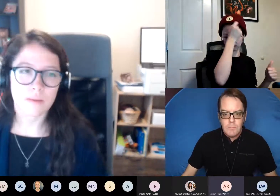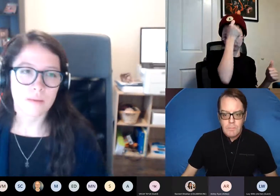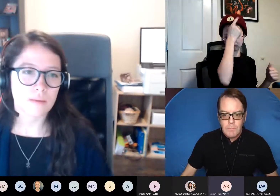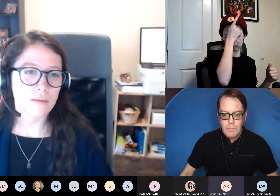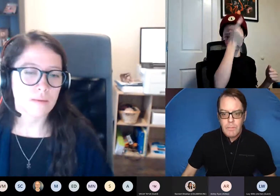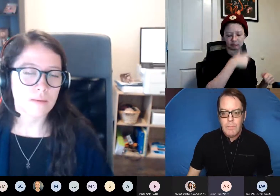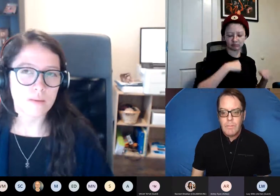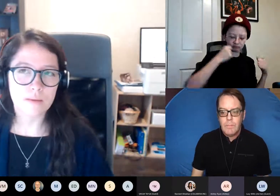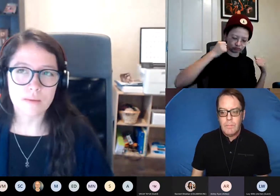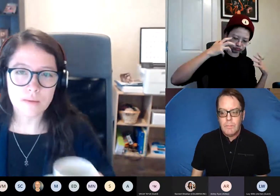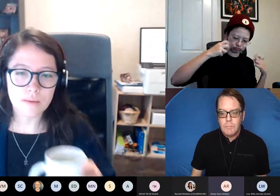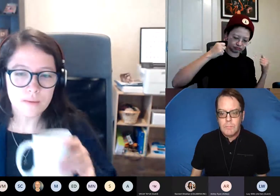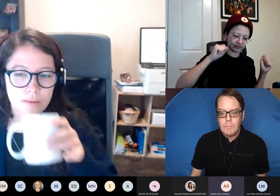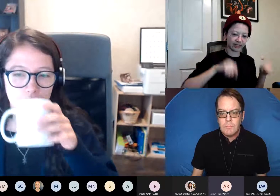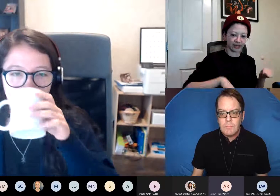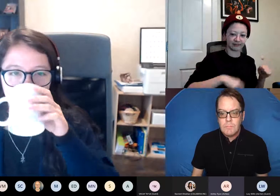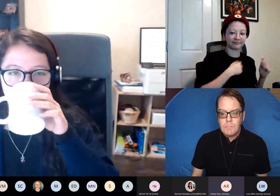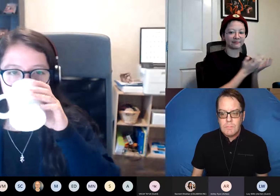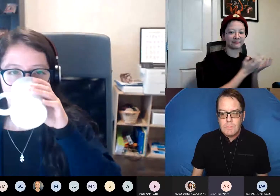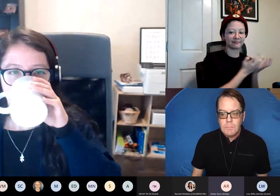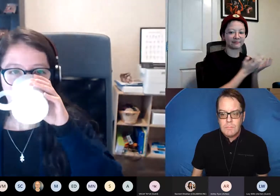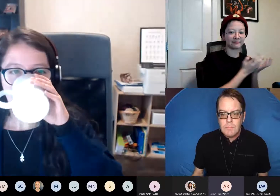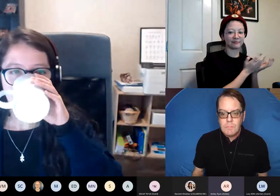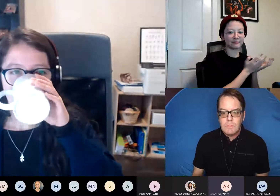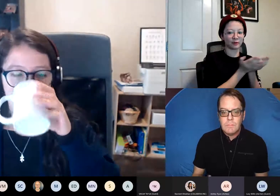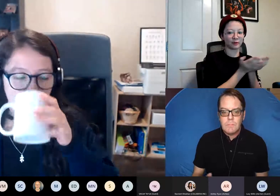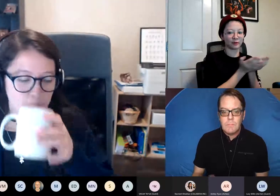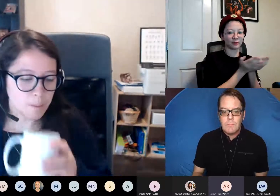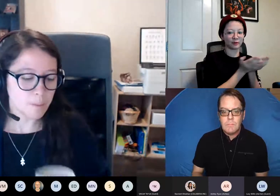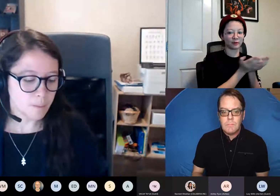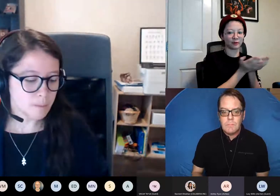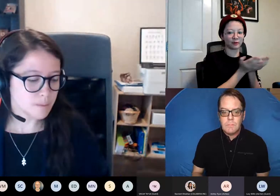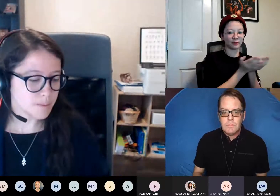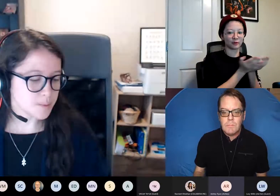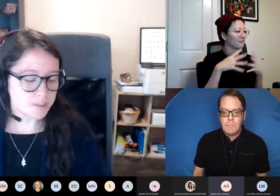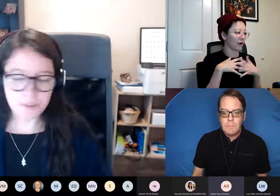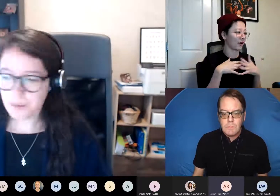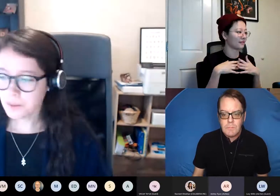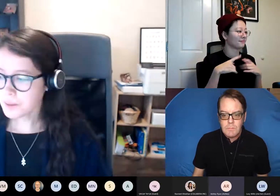so Thomas came away with an understanding of